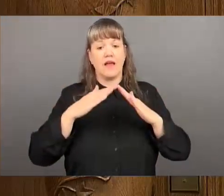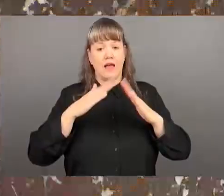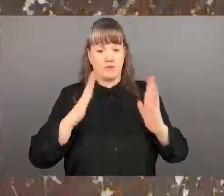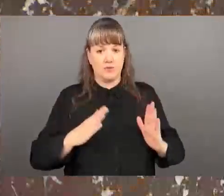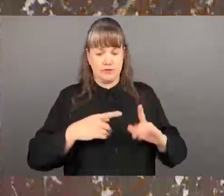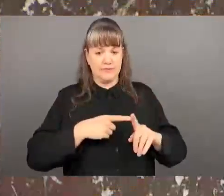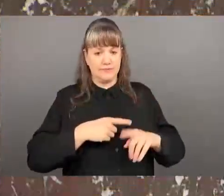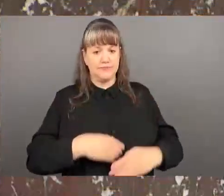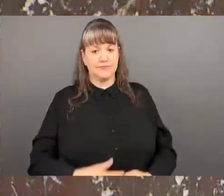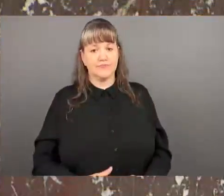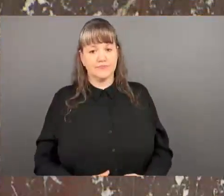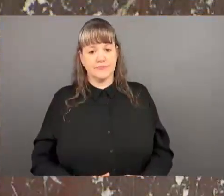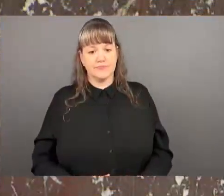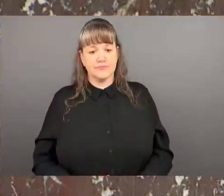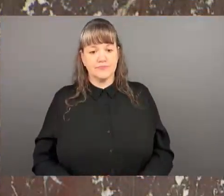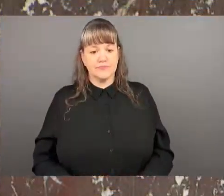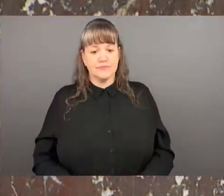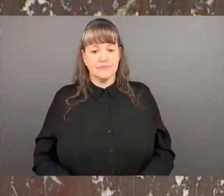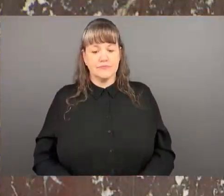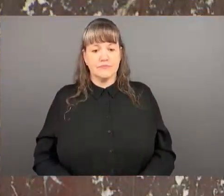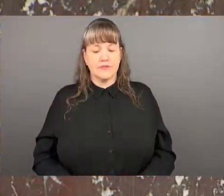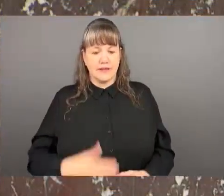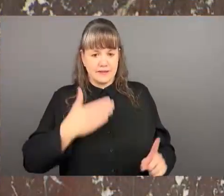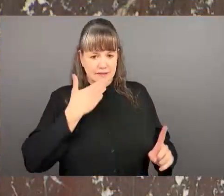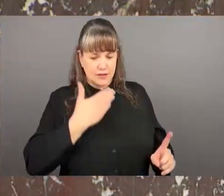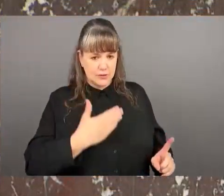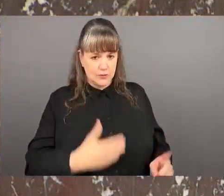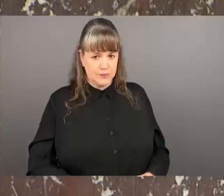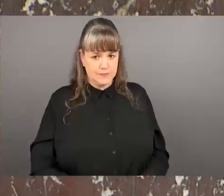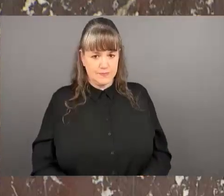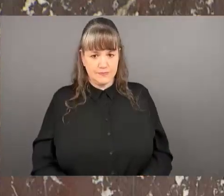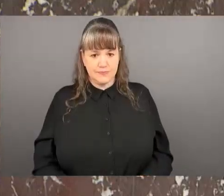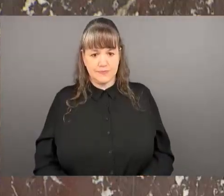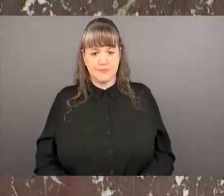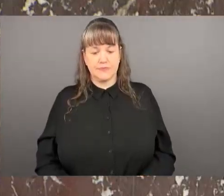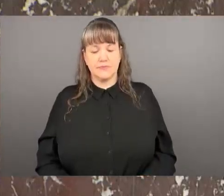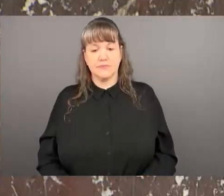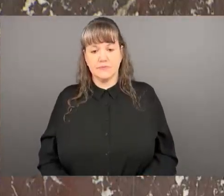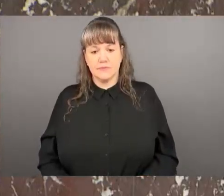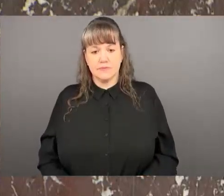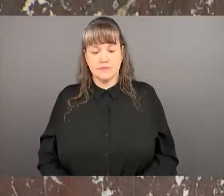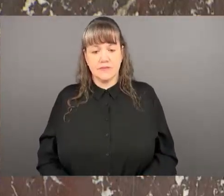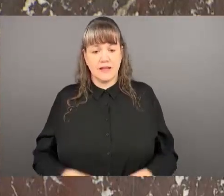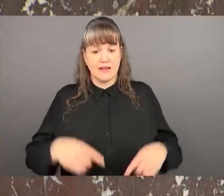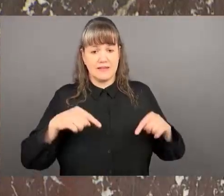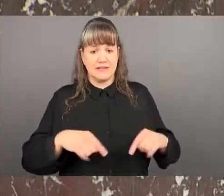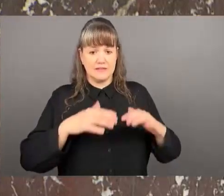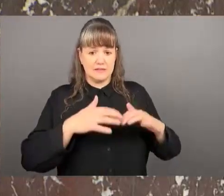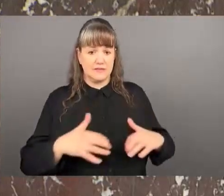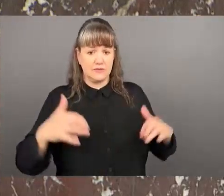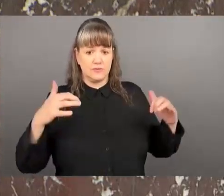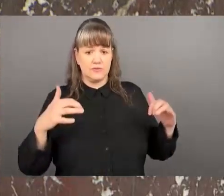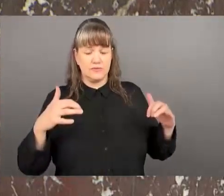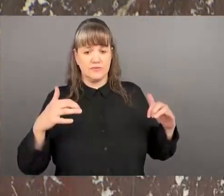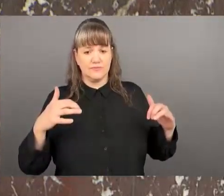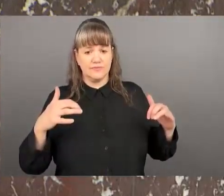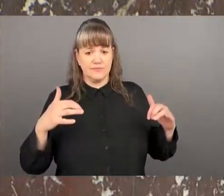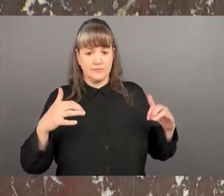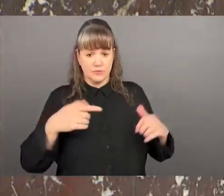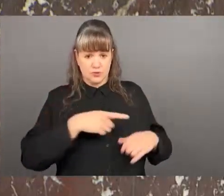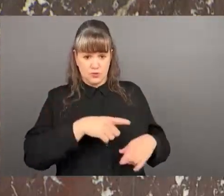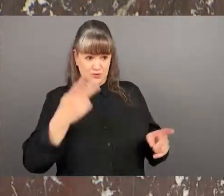Speaker. We, on this side of the House, find it unacceptable when we see people that don't have access to